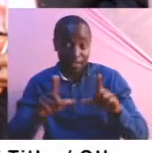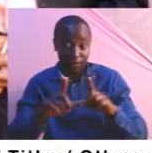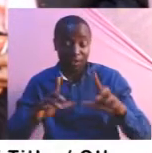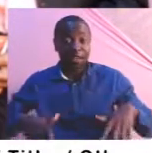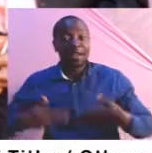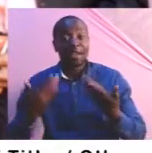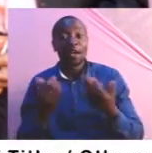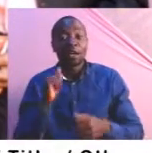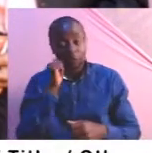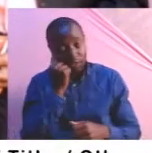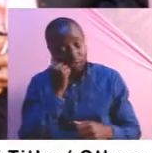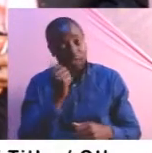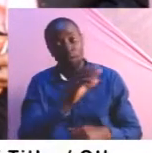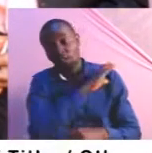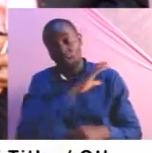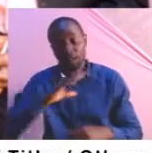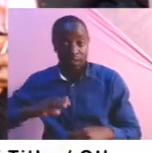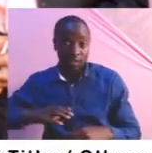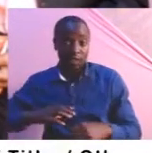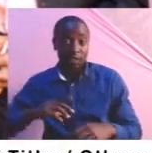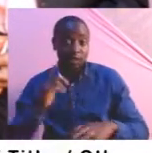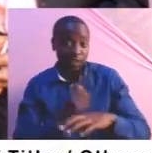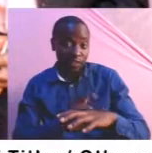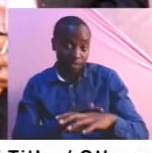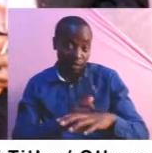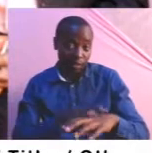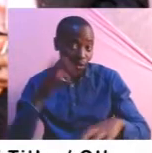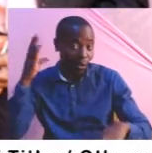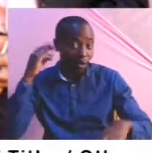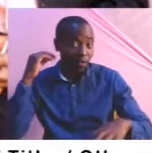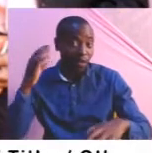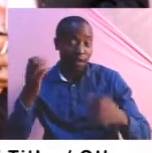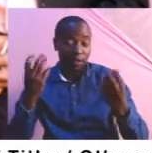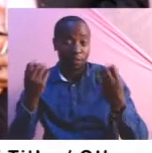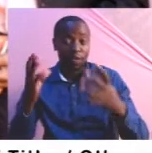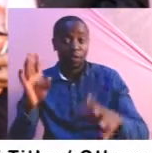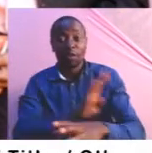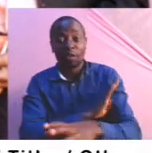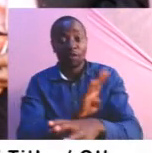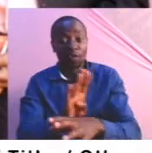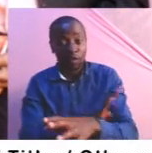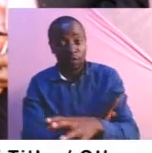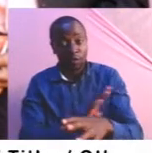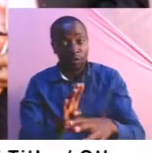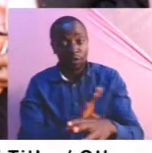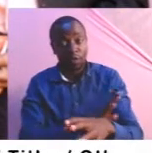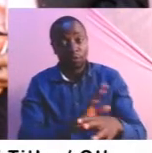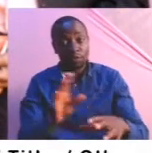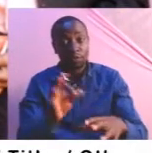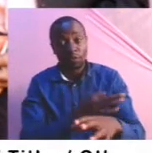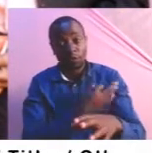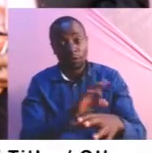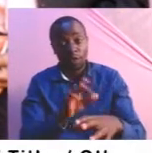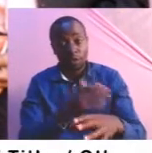sad for us Christians, because sometimes that is how we've had so many functions for Christians. Mm-hmm. And people then go and form